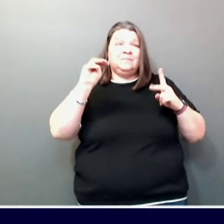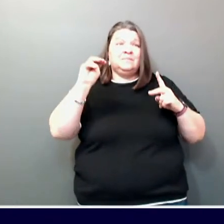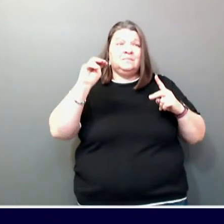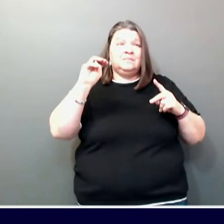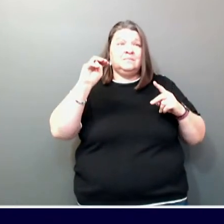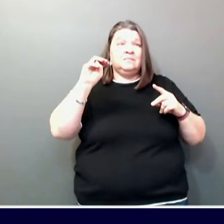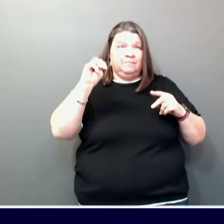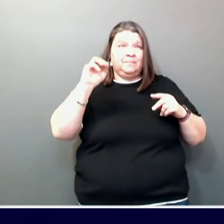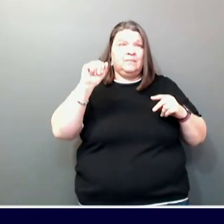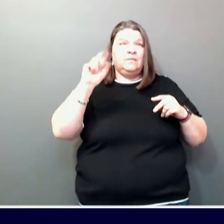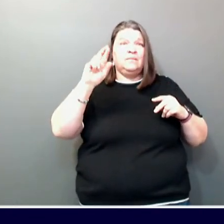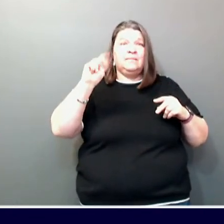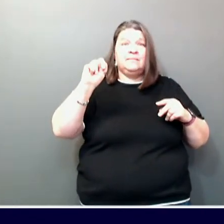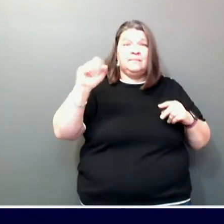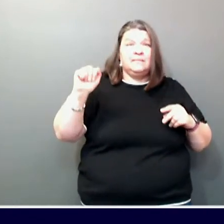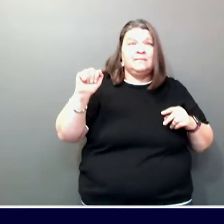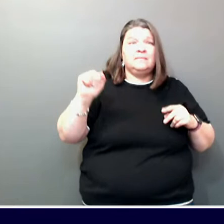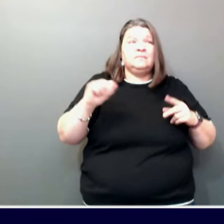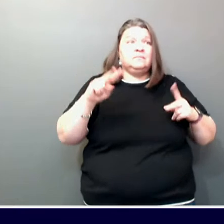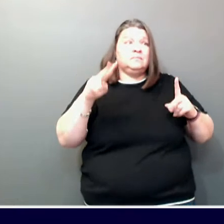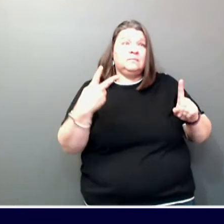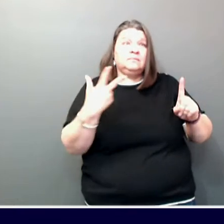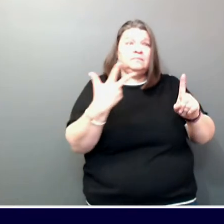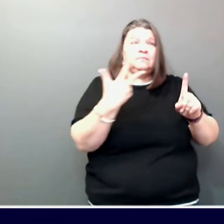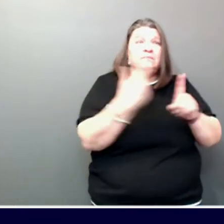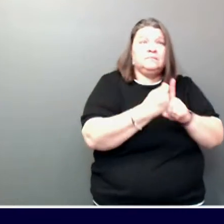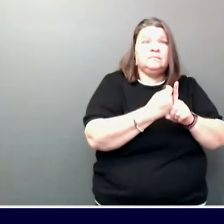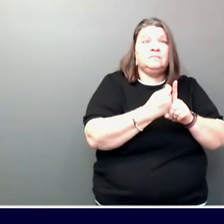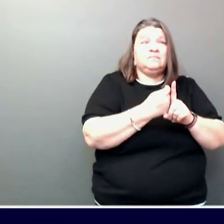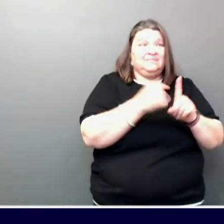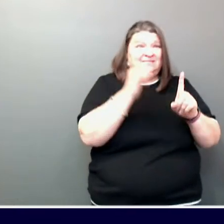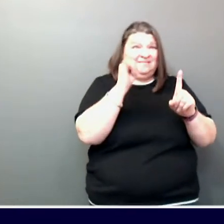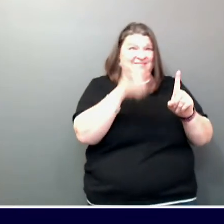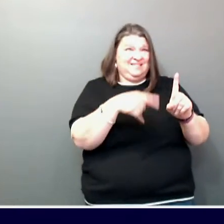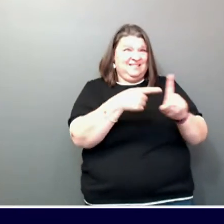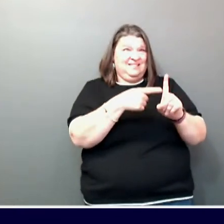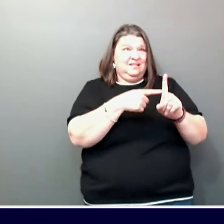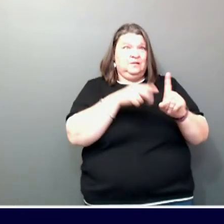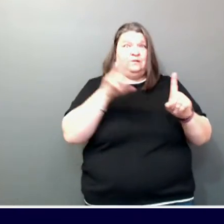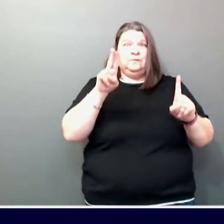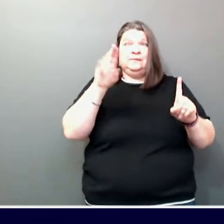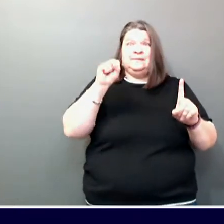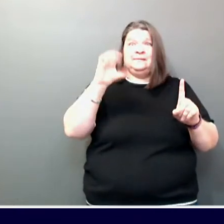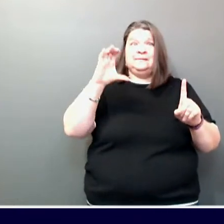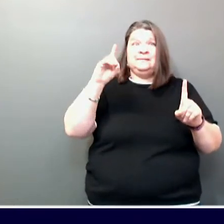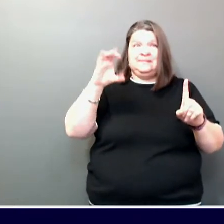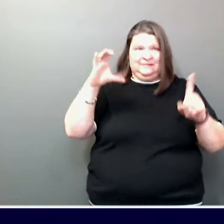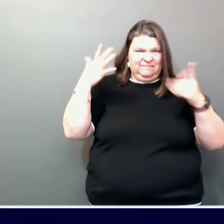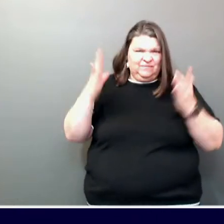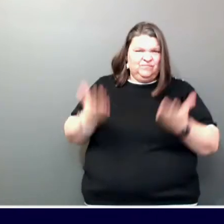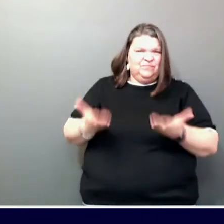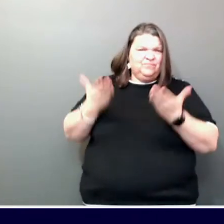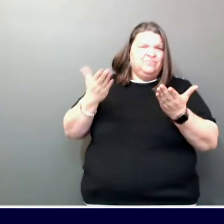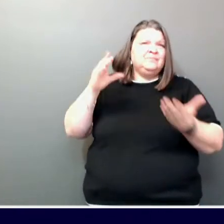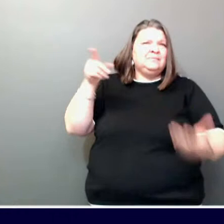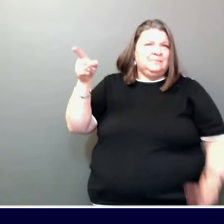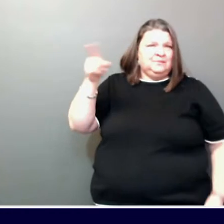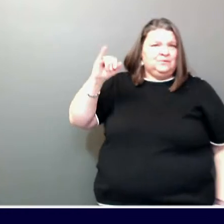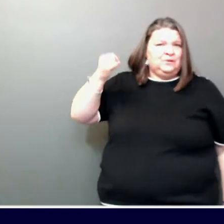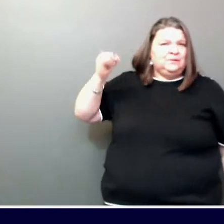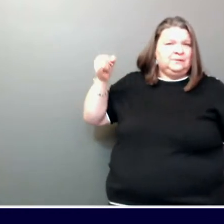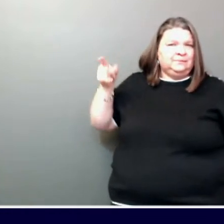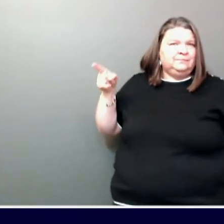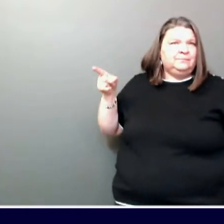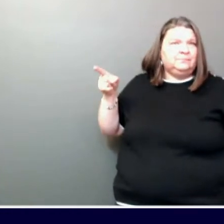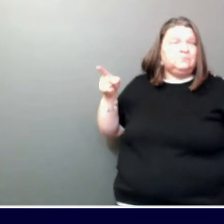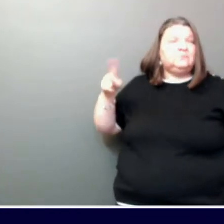good blend. That's what the US CDC recommends. If you got the J&J shot, you get Pfizer or Moderna as your booster. And